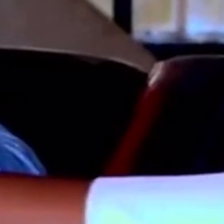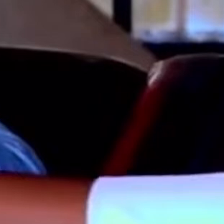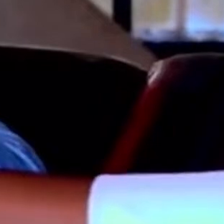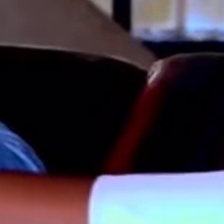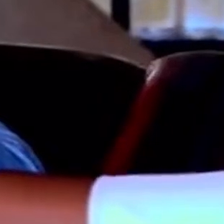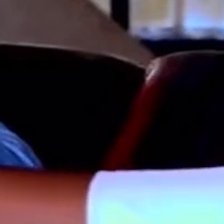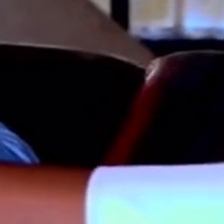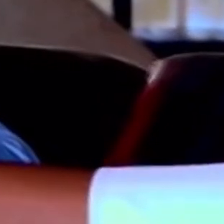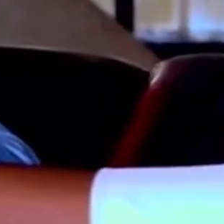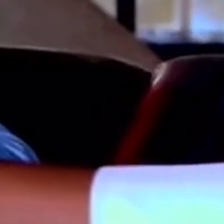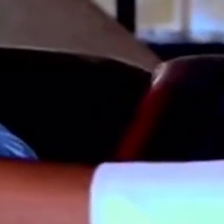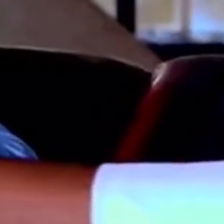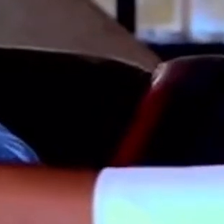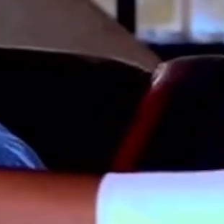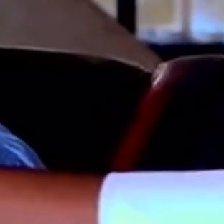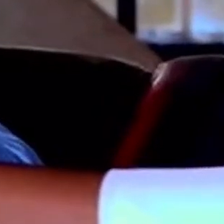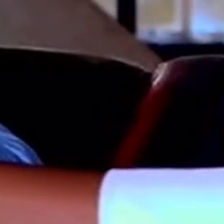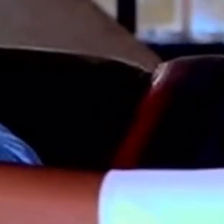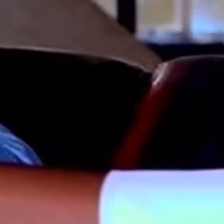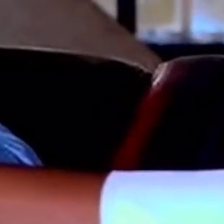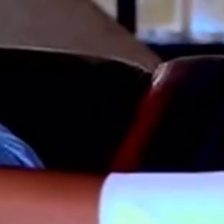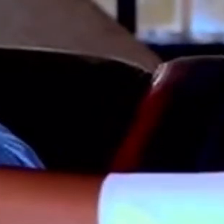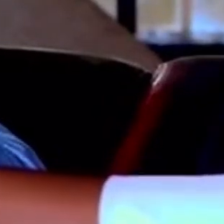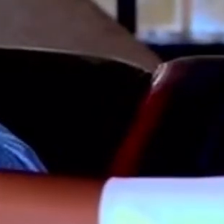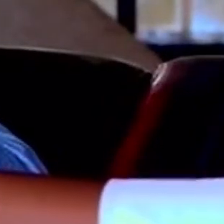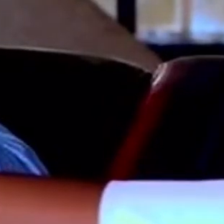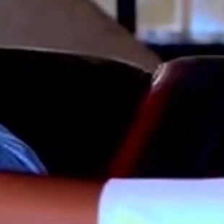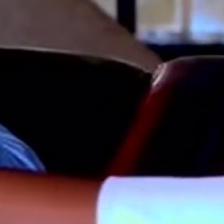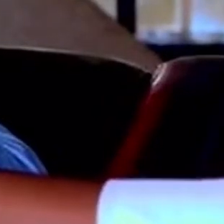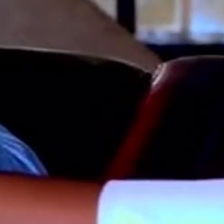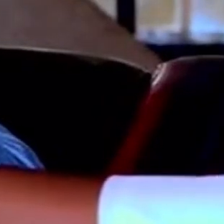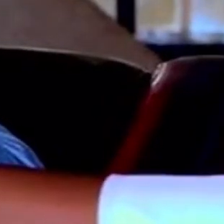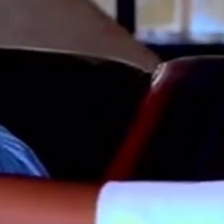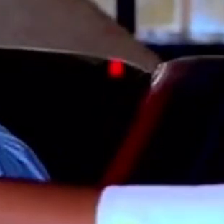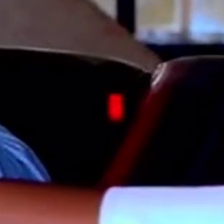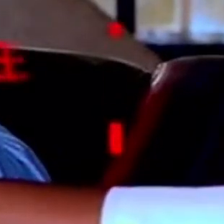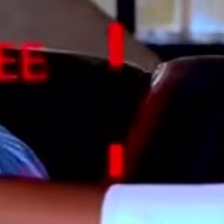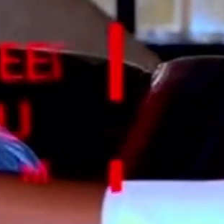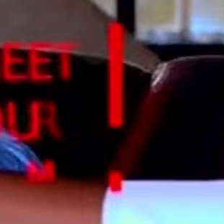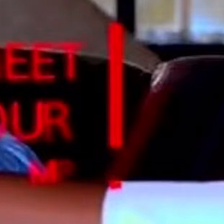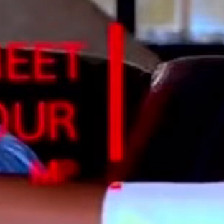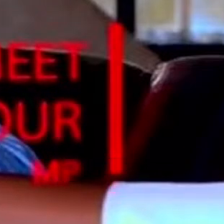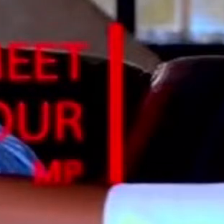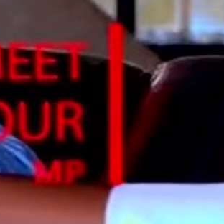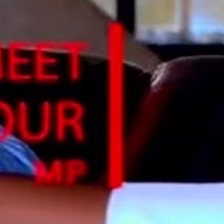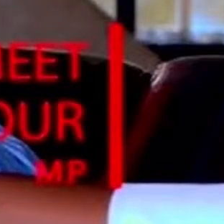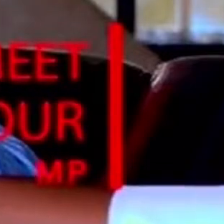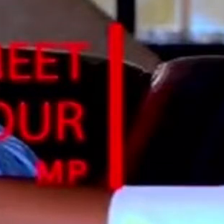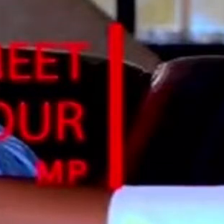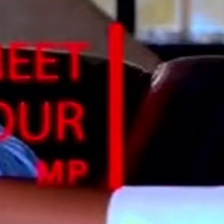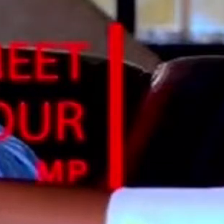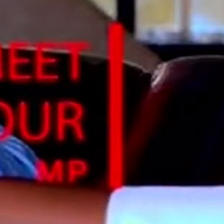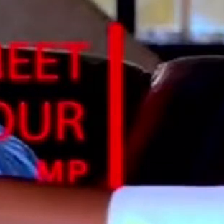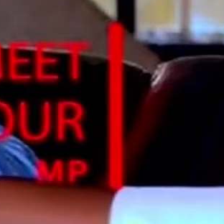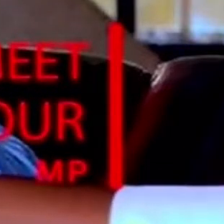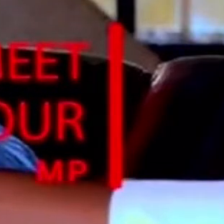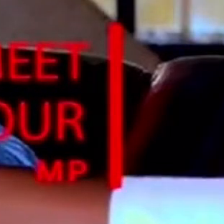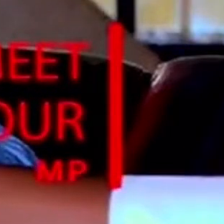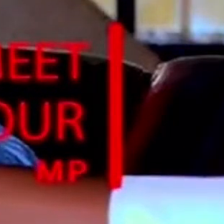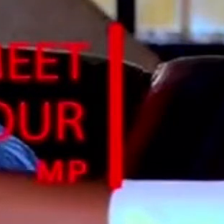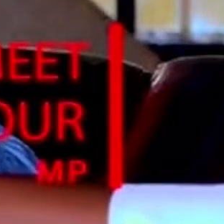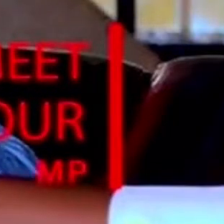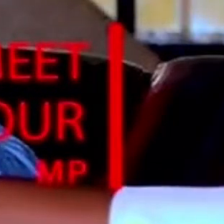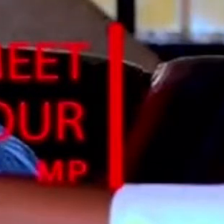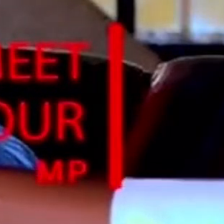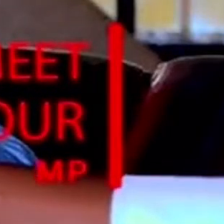Well, I should remind everyone that time for politicking is over. Now, the only time we have now is for development. I